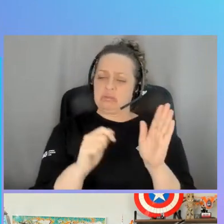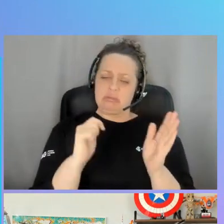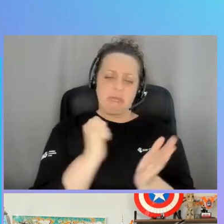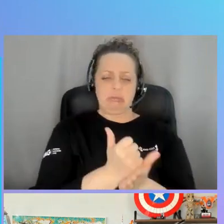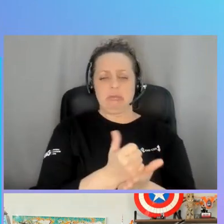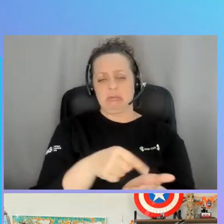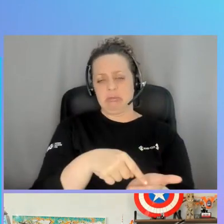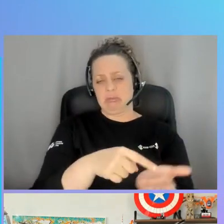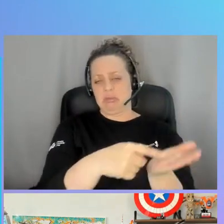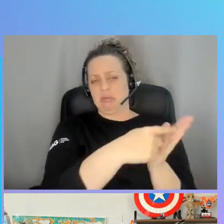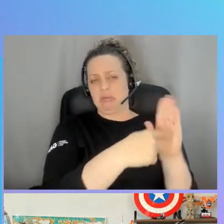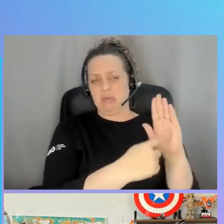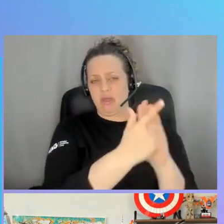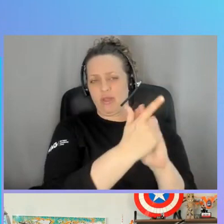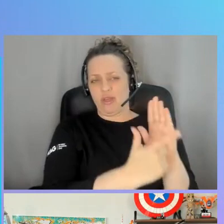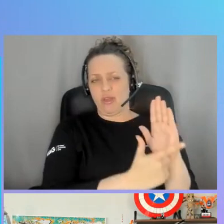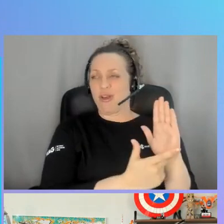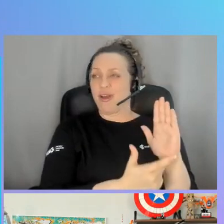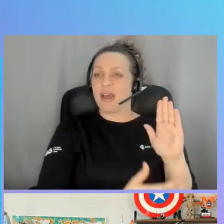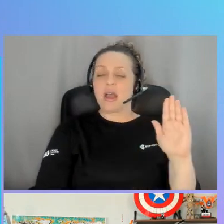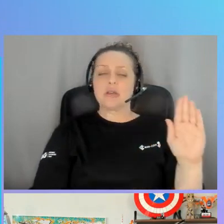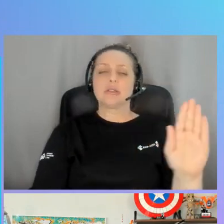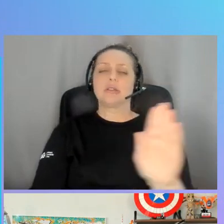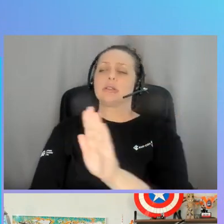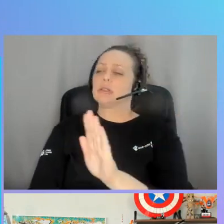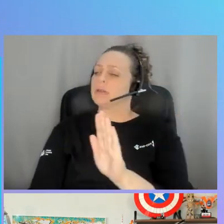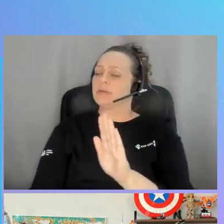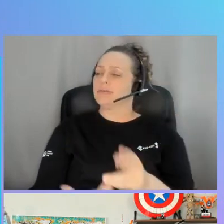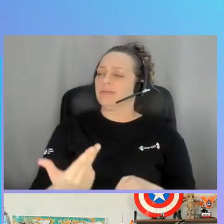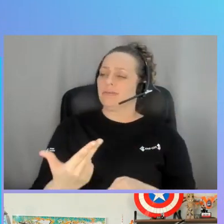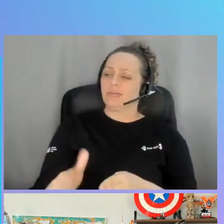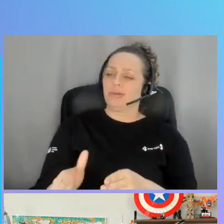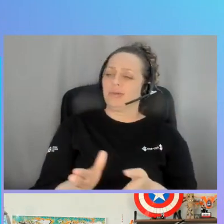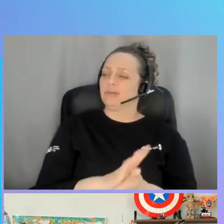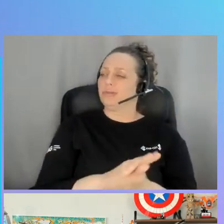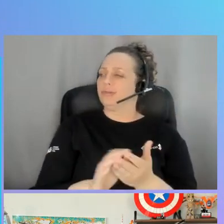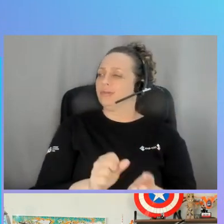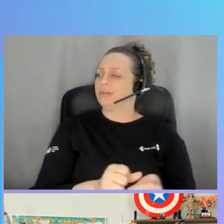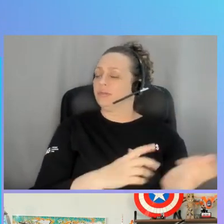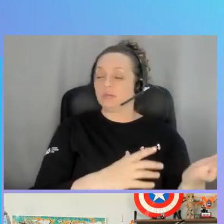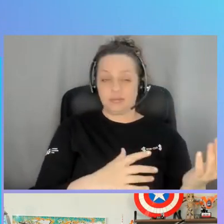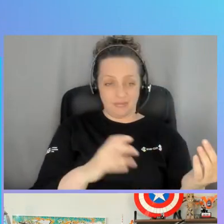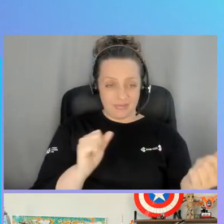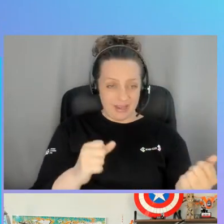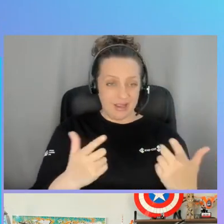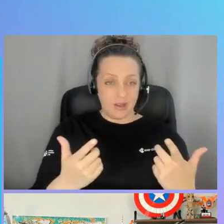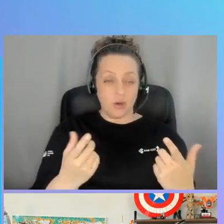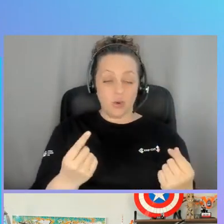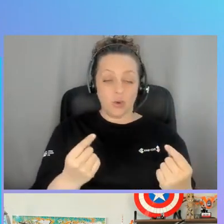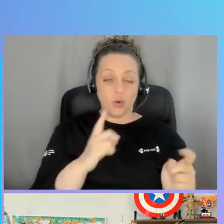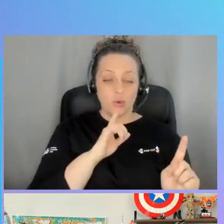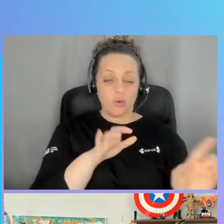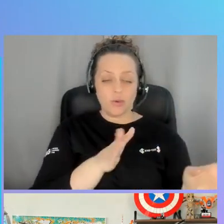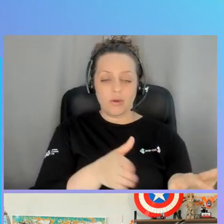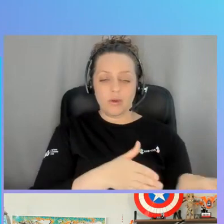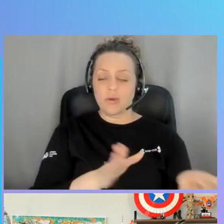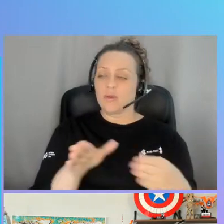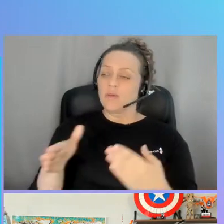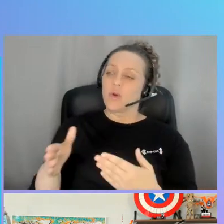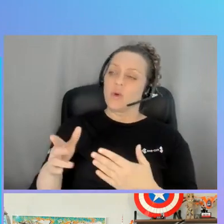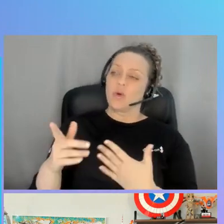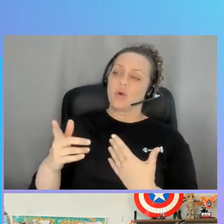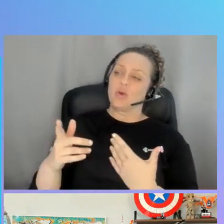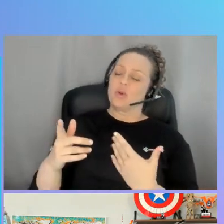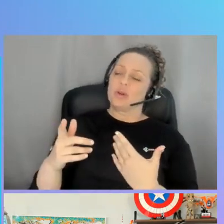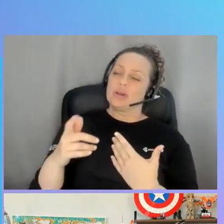But that can be short-lived and can be easily undone. Instead, you really want to legislate accessibility into kind of the